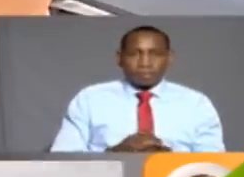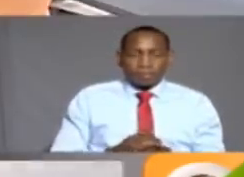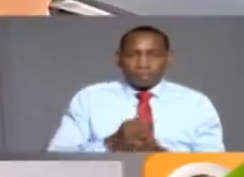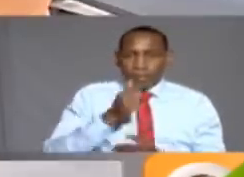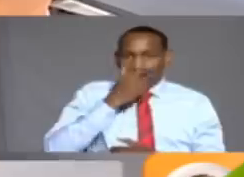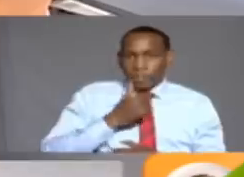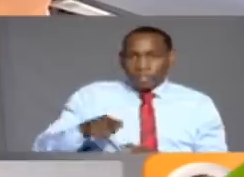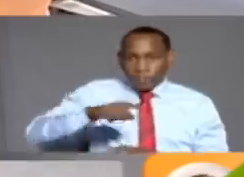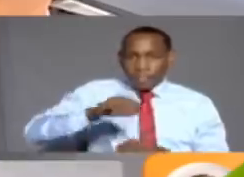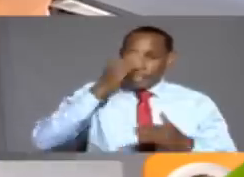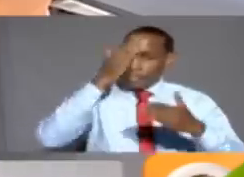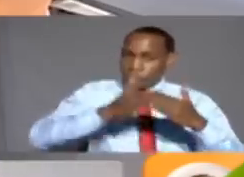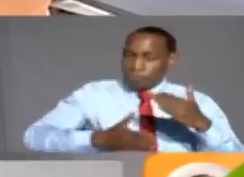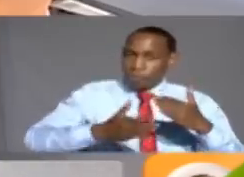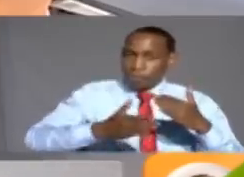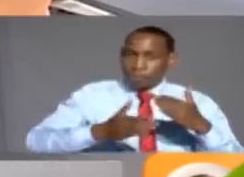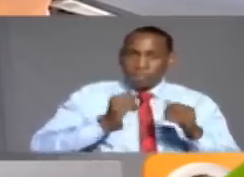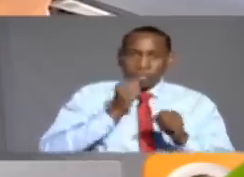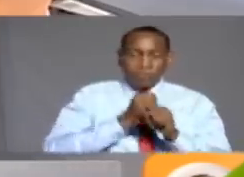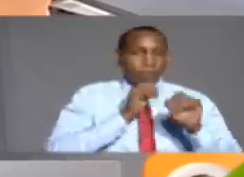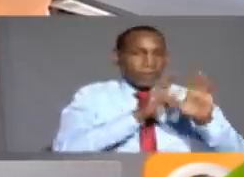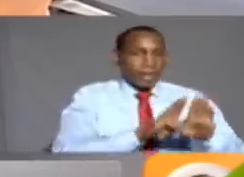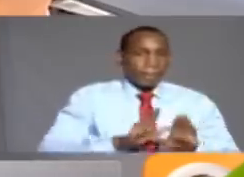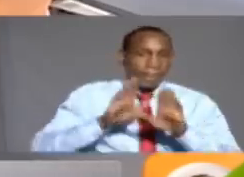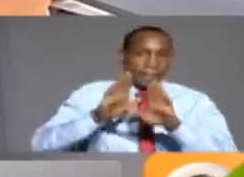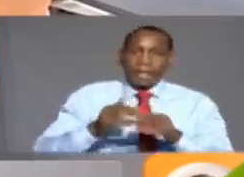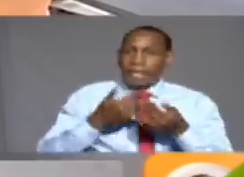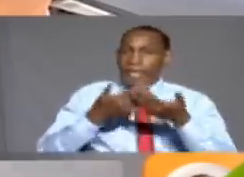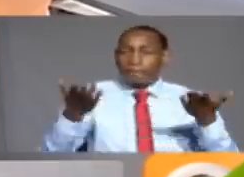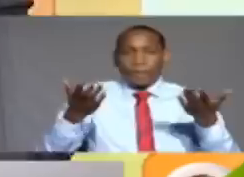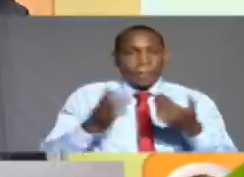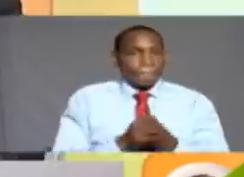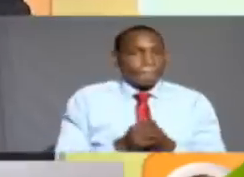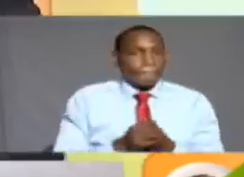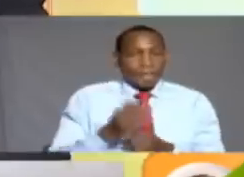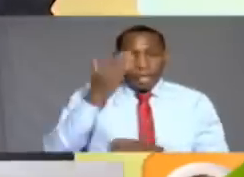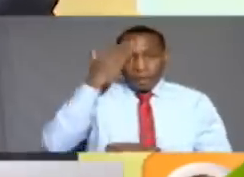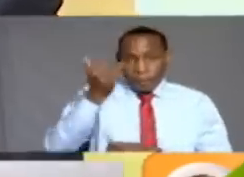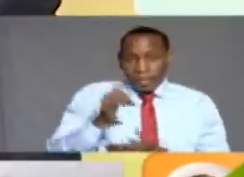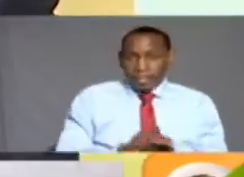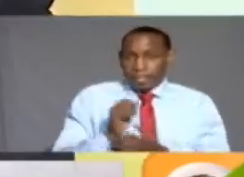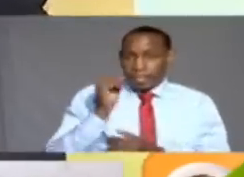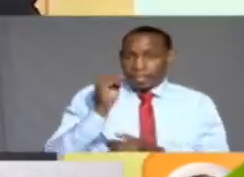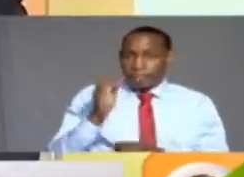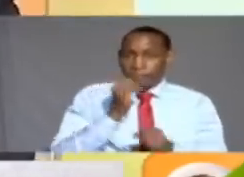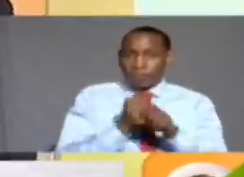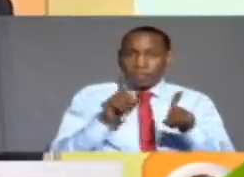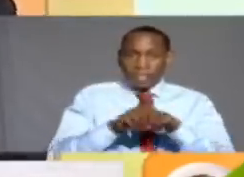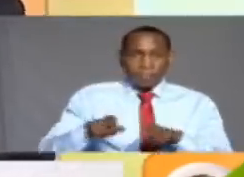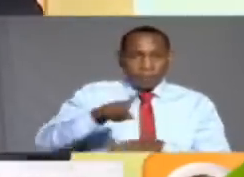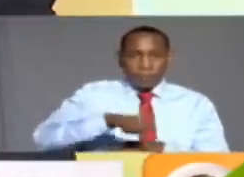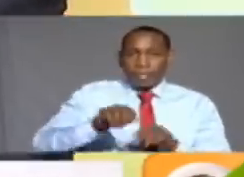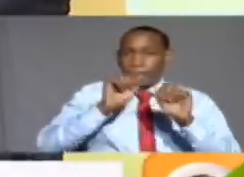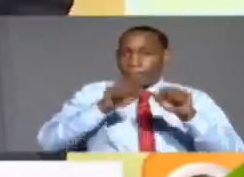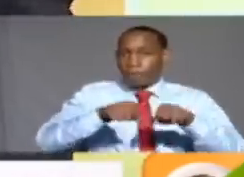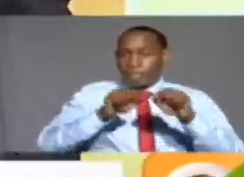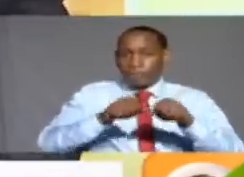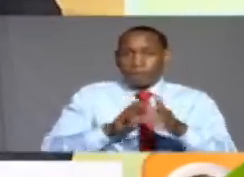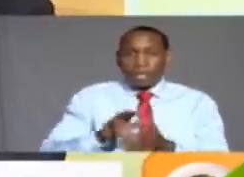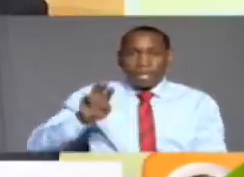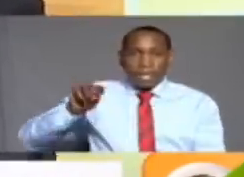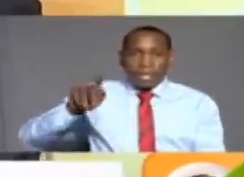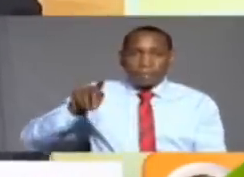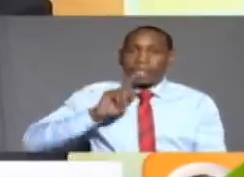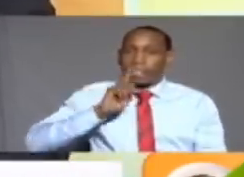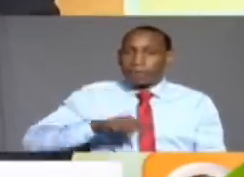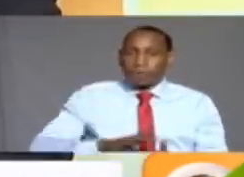I wish we would stop doing campaigns all over the place, okay. All of us. Because if we did that, we would be able to, as Moses says, we'd be